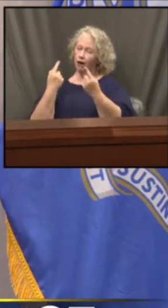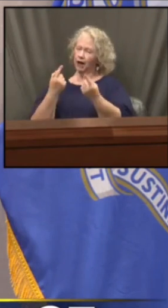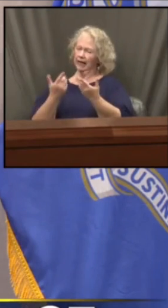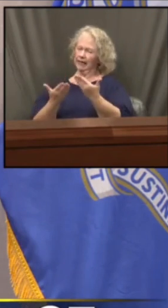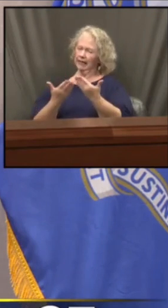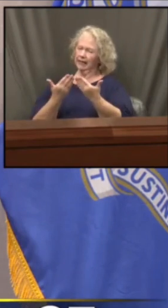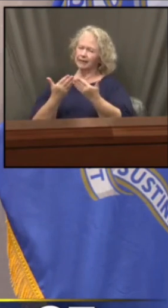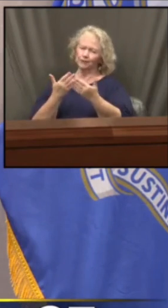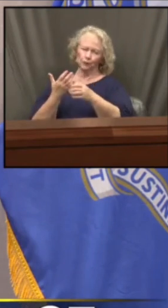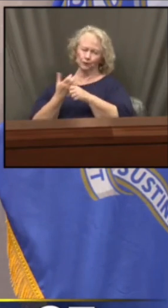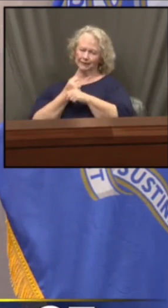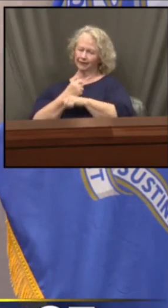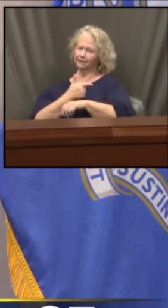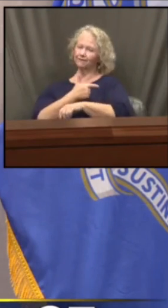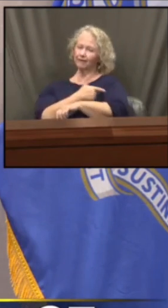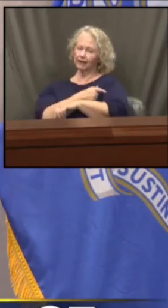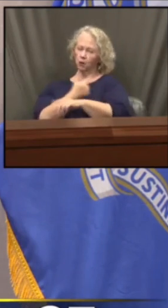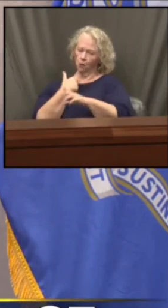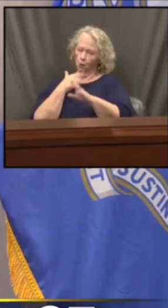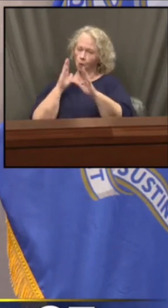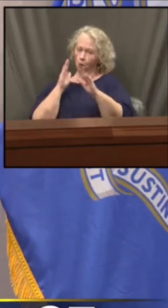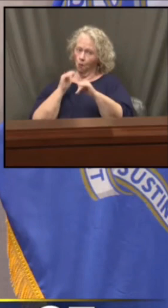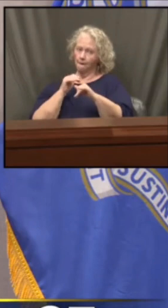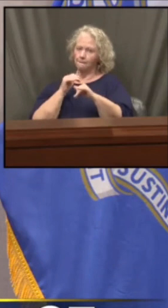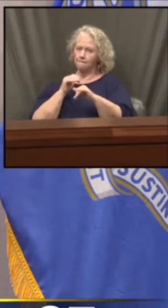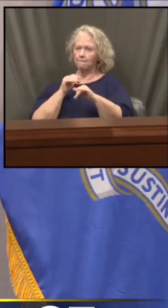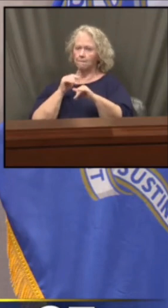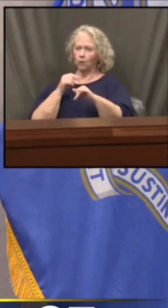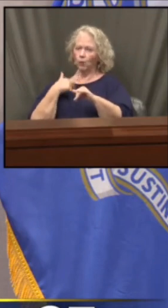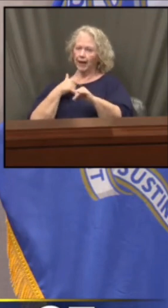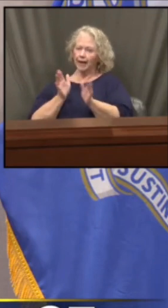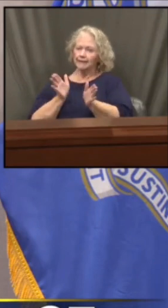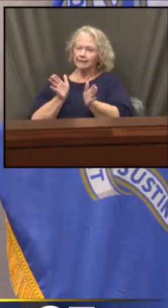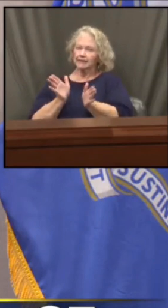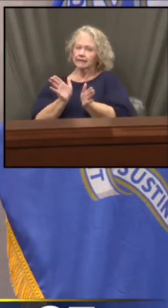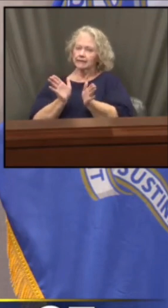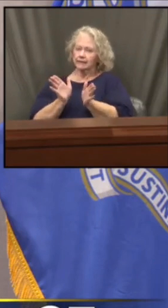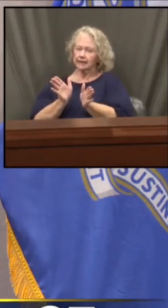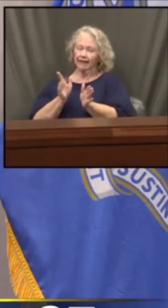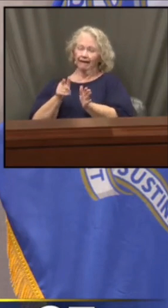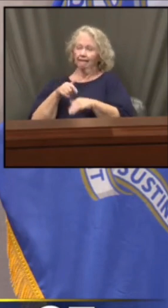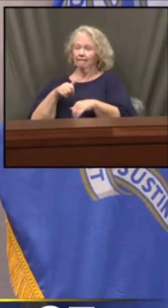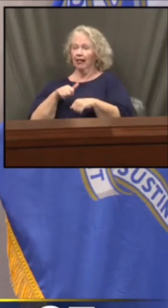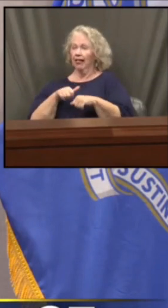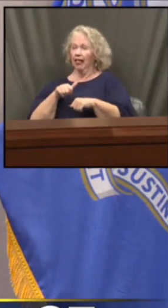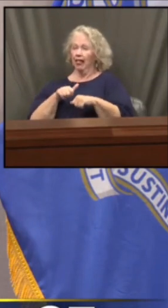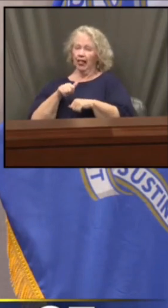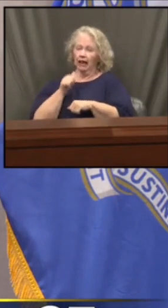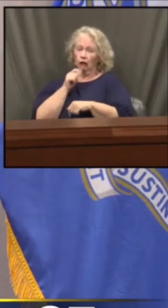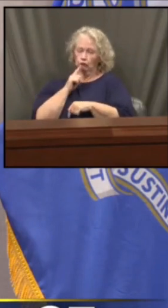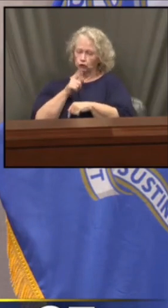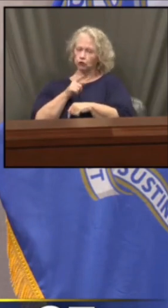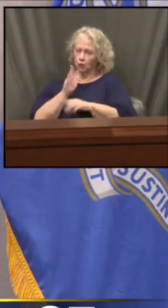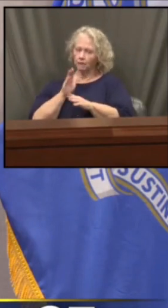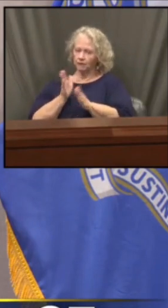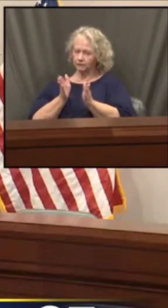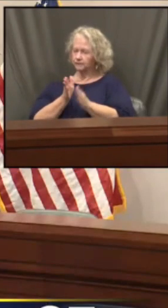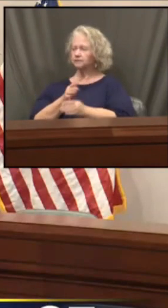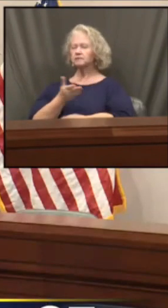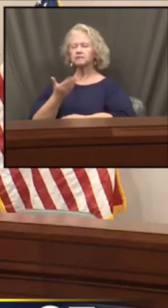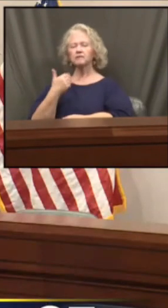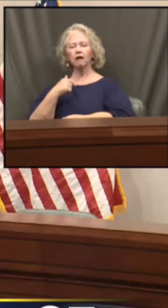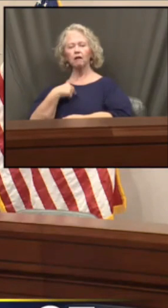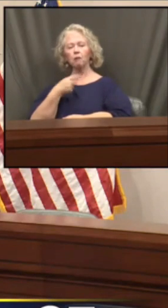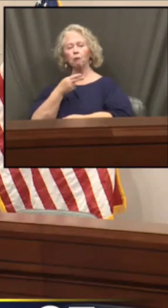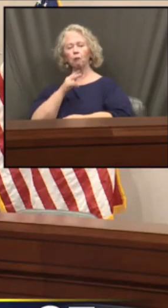readily available. So we're hopeful that this is an additional nudge for those on the fence to go out and get vaccinated now. And I'll also add from